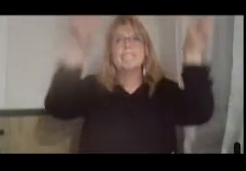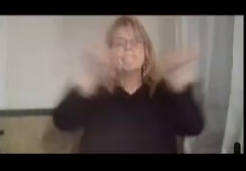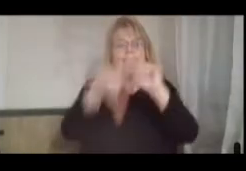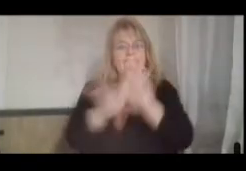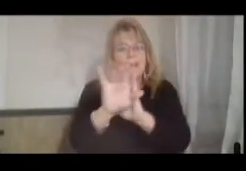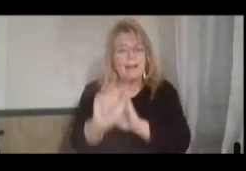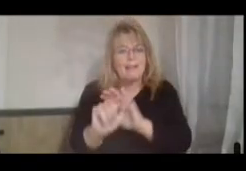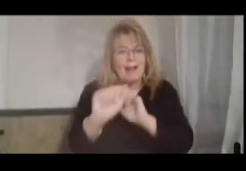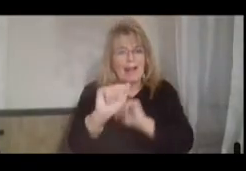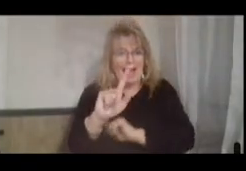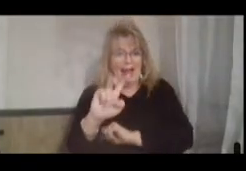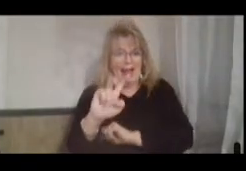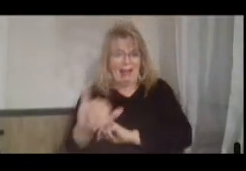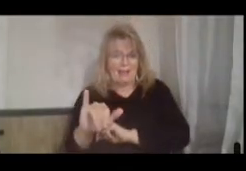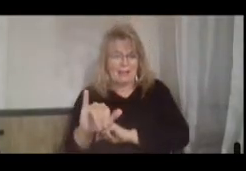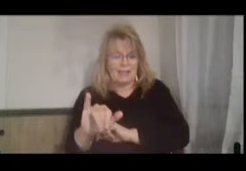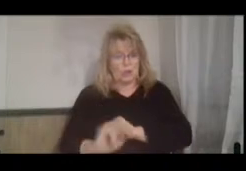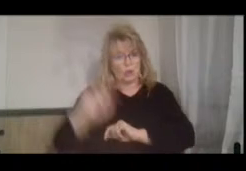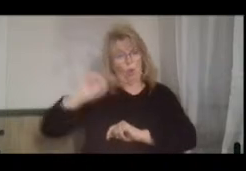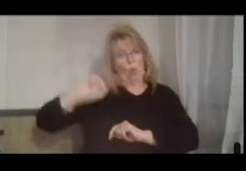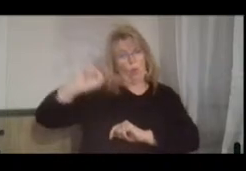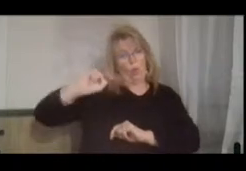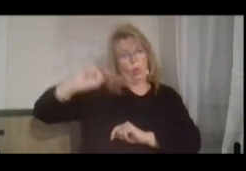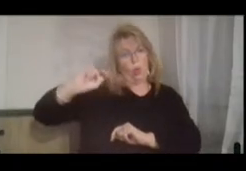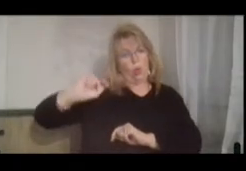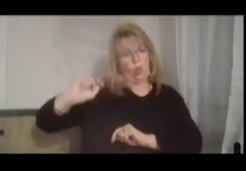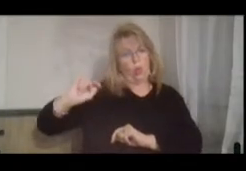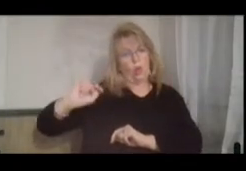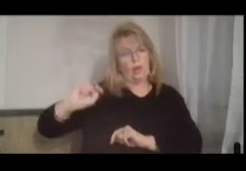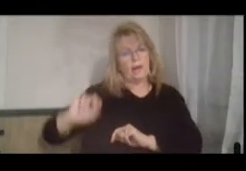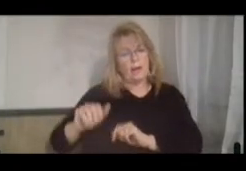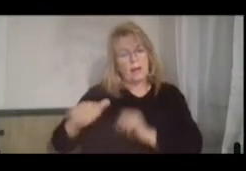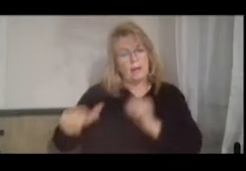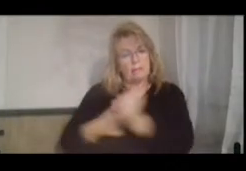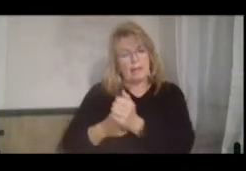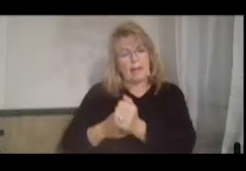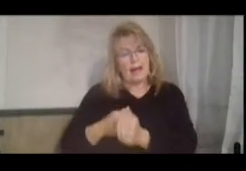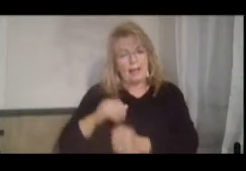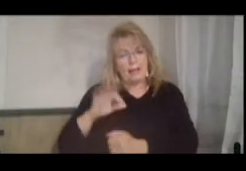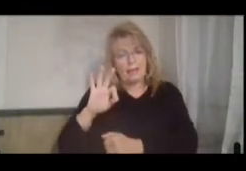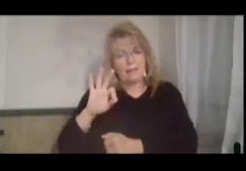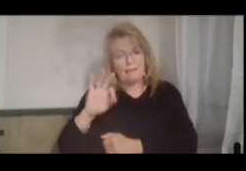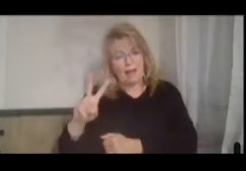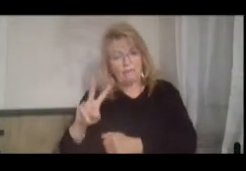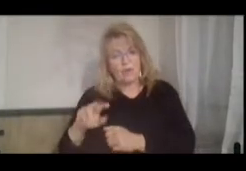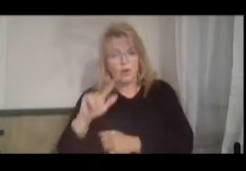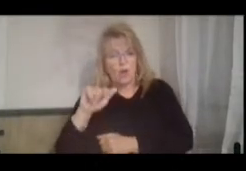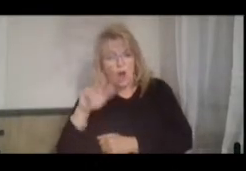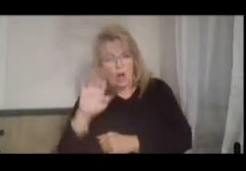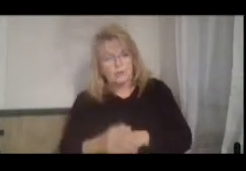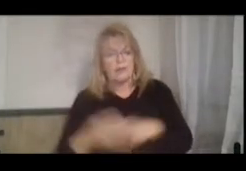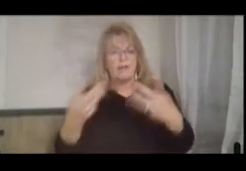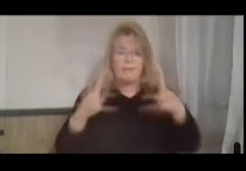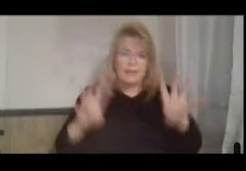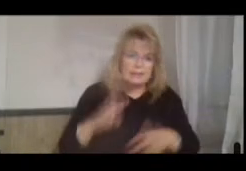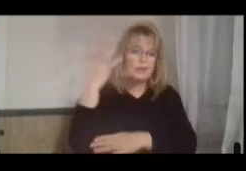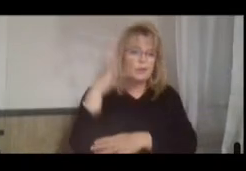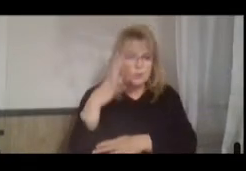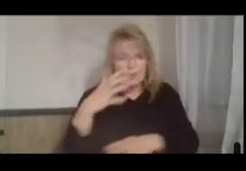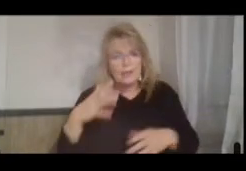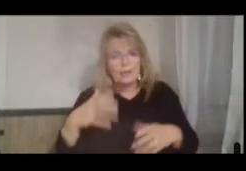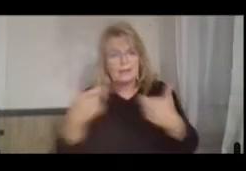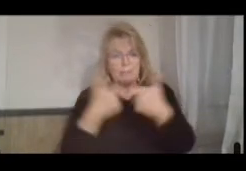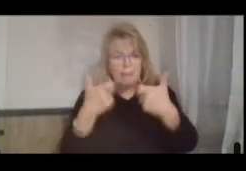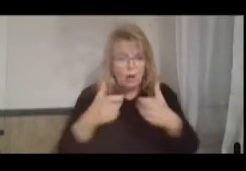An alley, it's funny, runs north behind the Fountainview lots, and you won't find that either. You'll find fences, trees, power poles. There is a